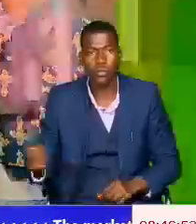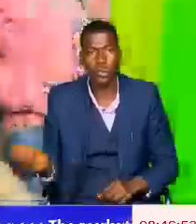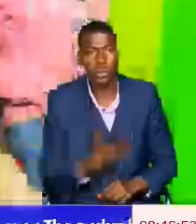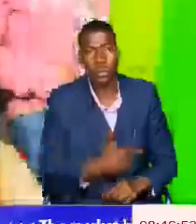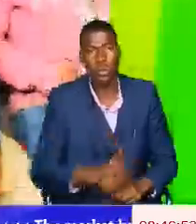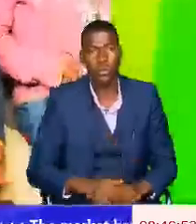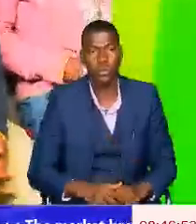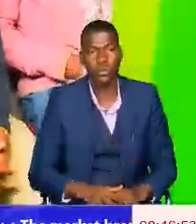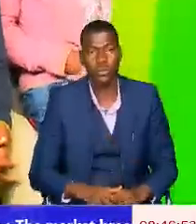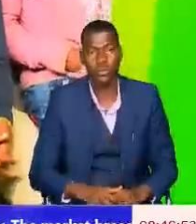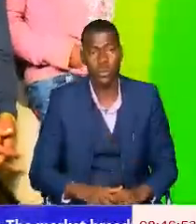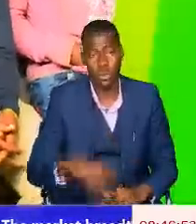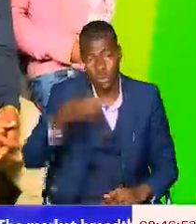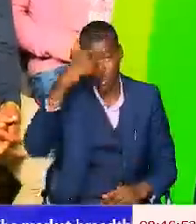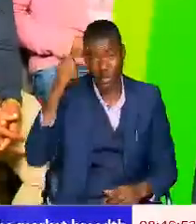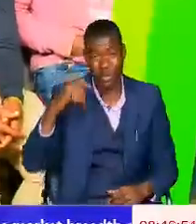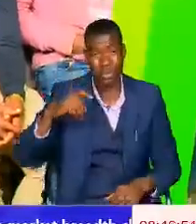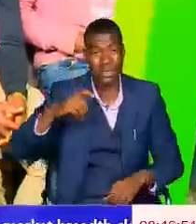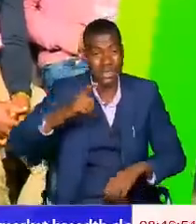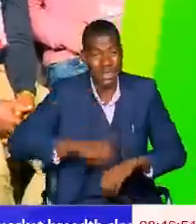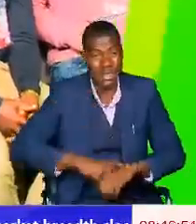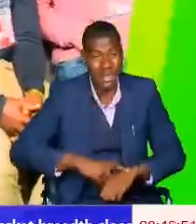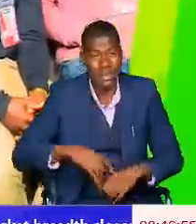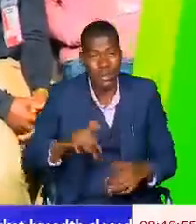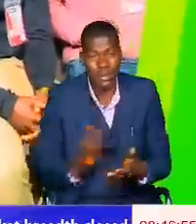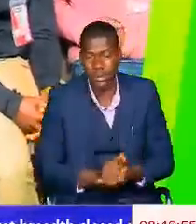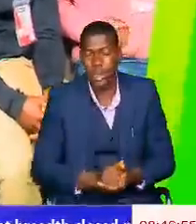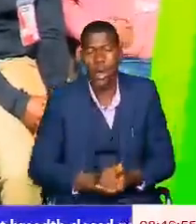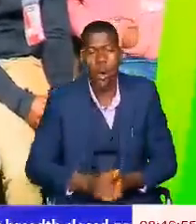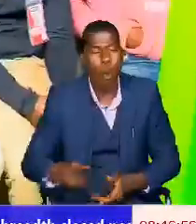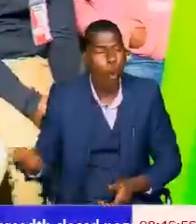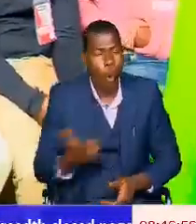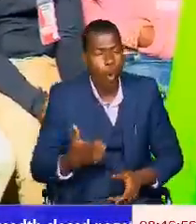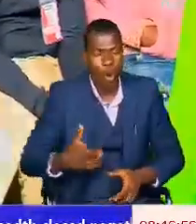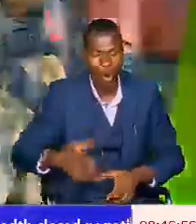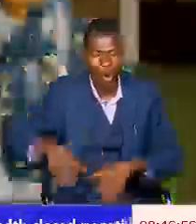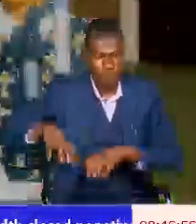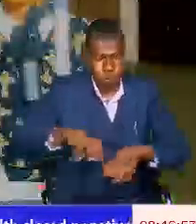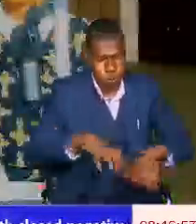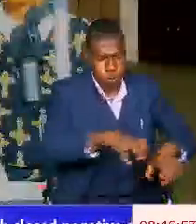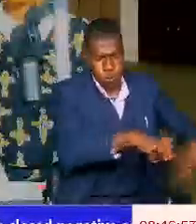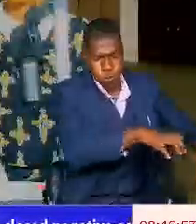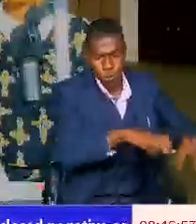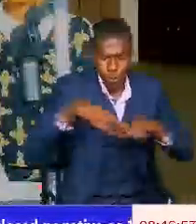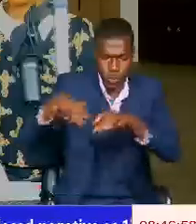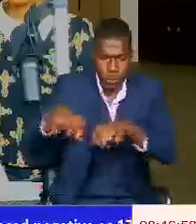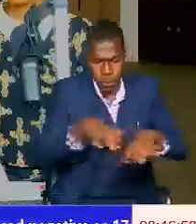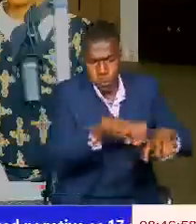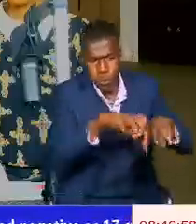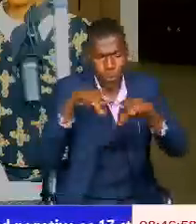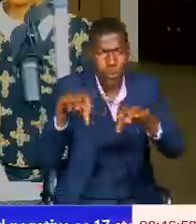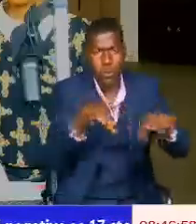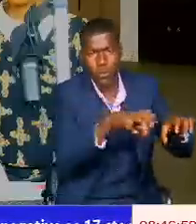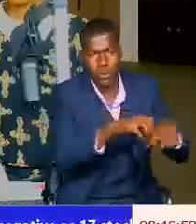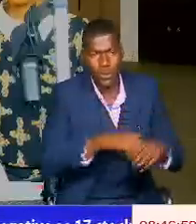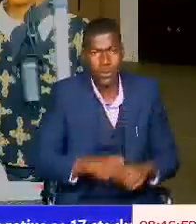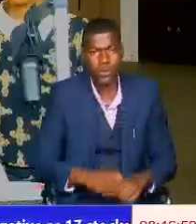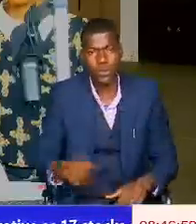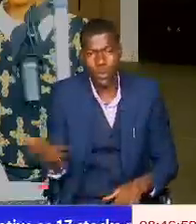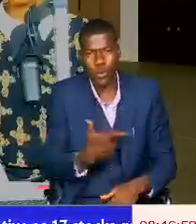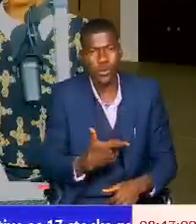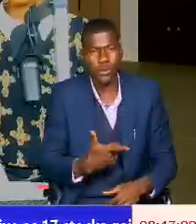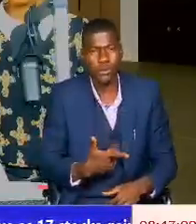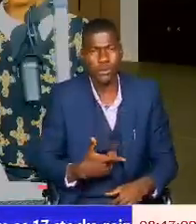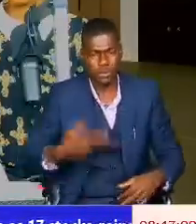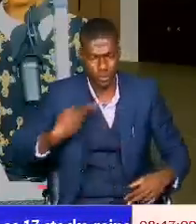Because that time where they called for parade, he was absent. Yes. No more discipline where they for army. Nine, they still carry for their